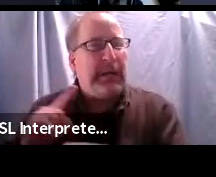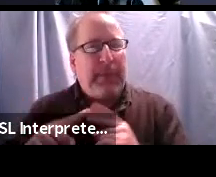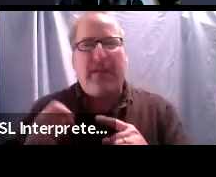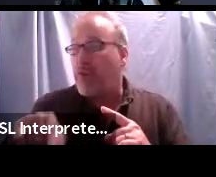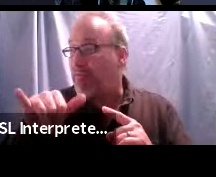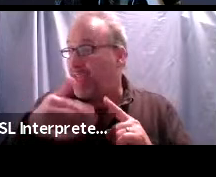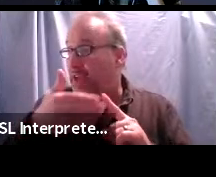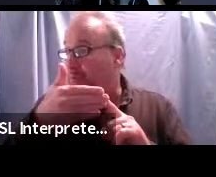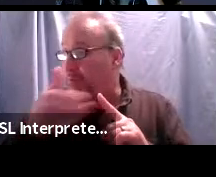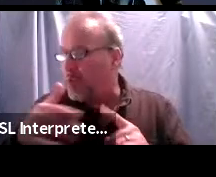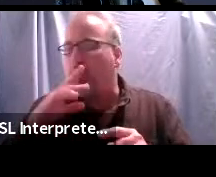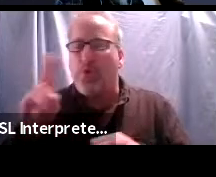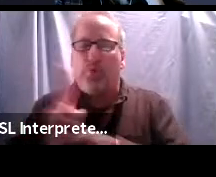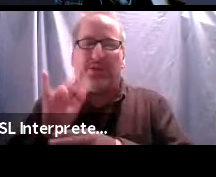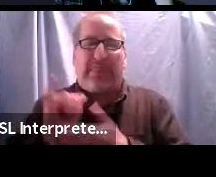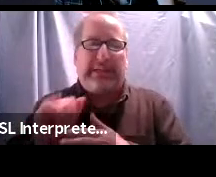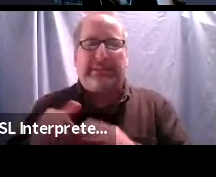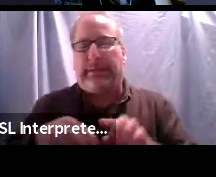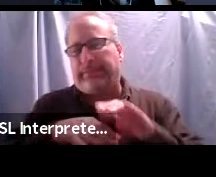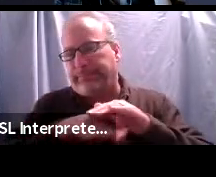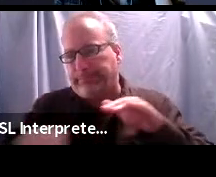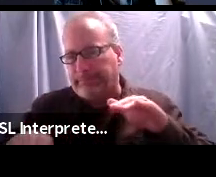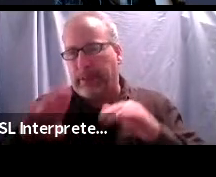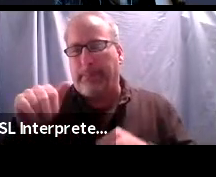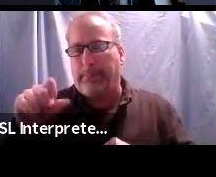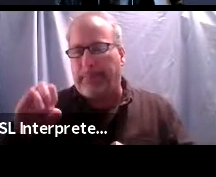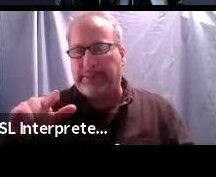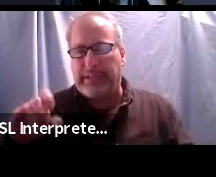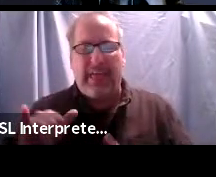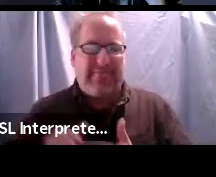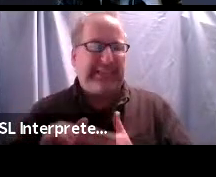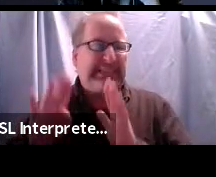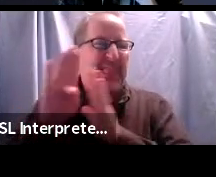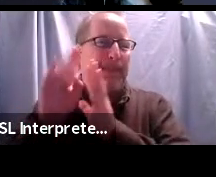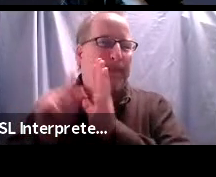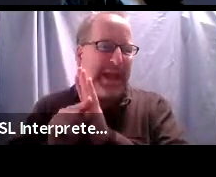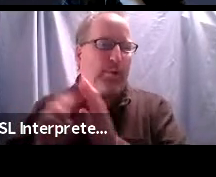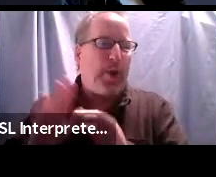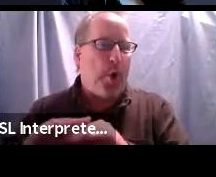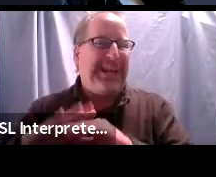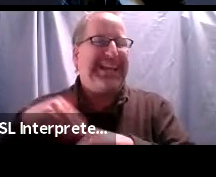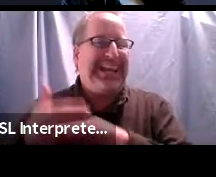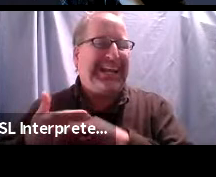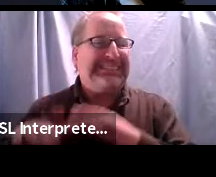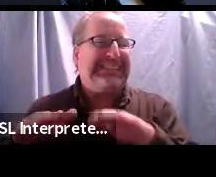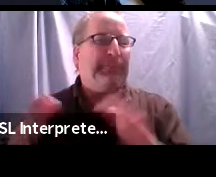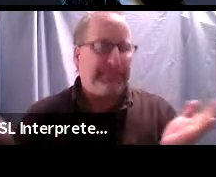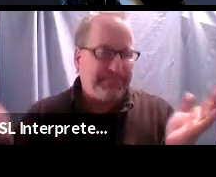there, use that as our baseline. So that is the update and sort of the background on the next steps there.